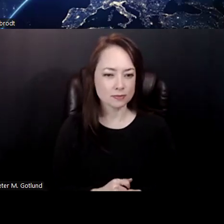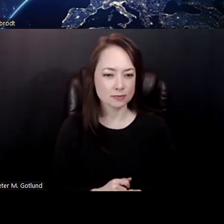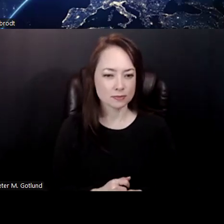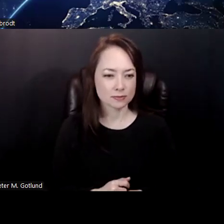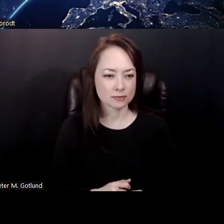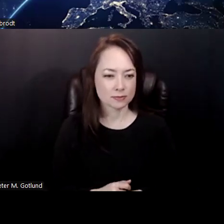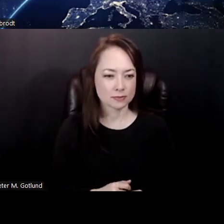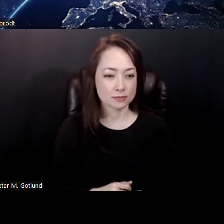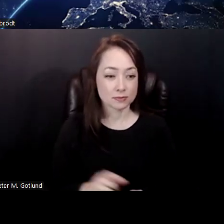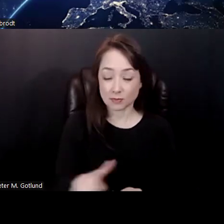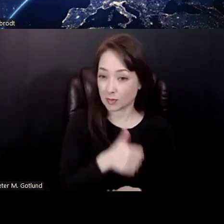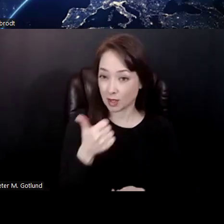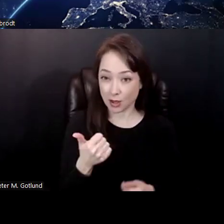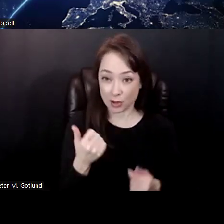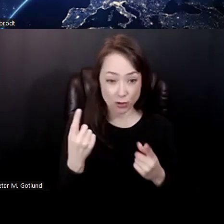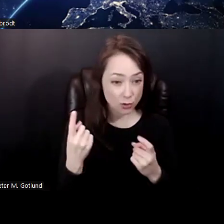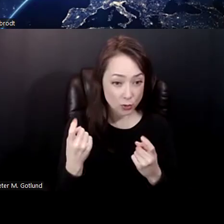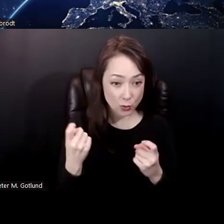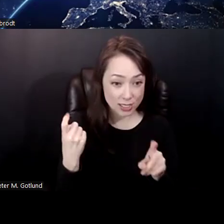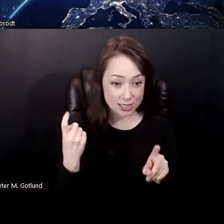Any other questions?